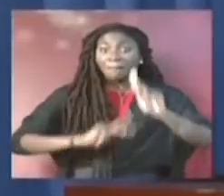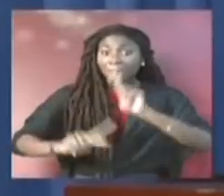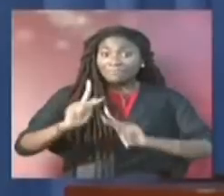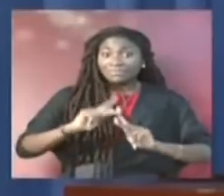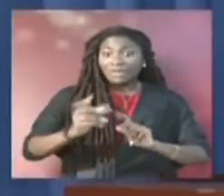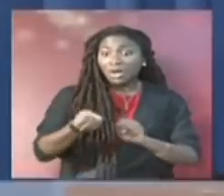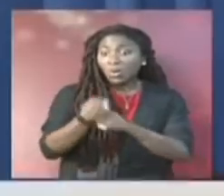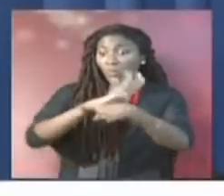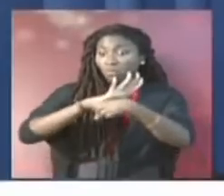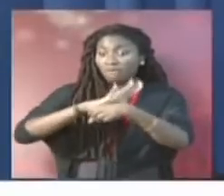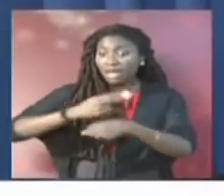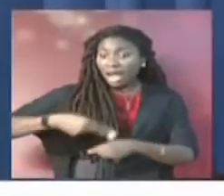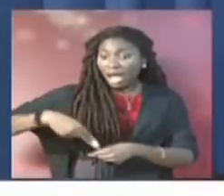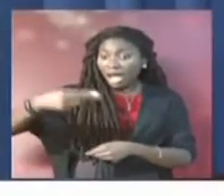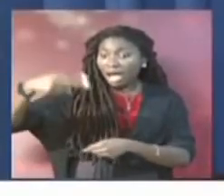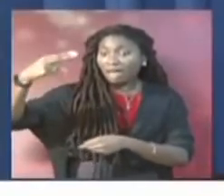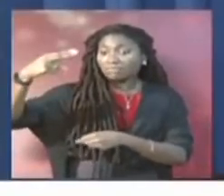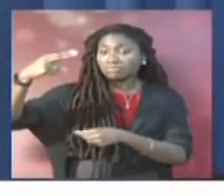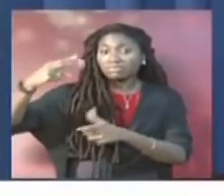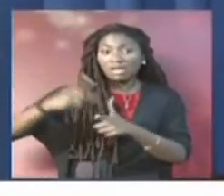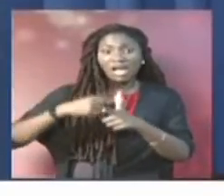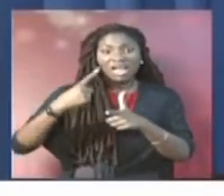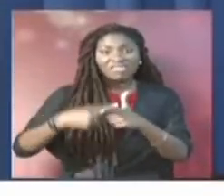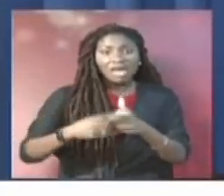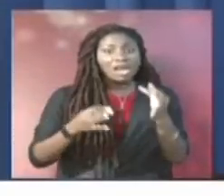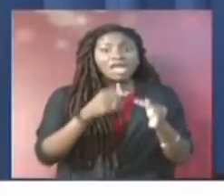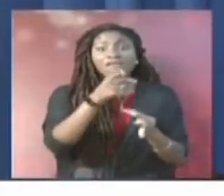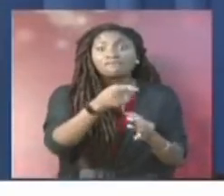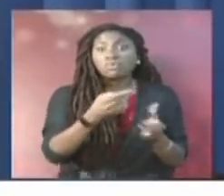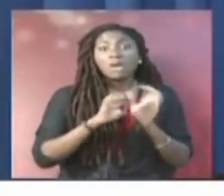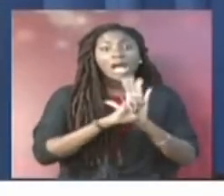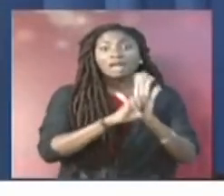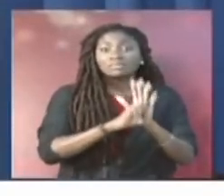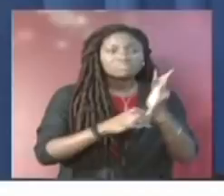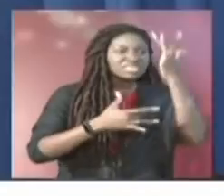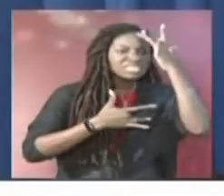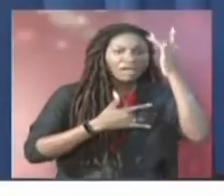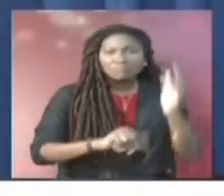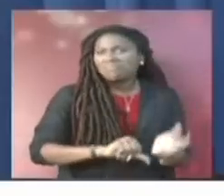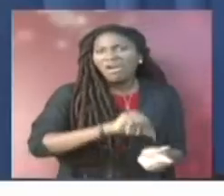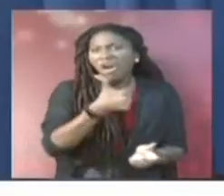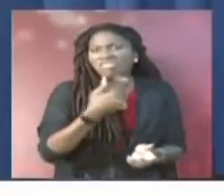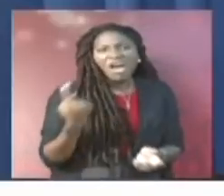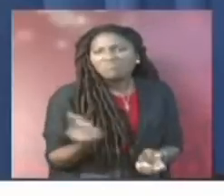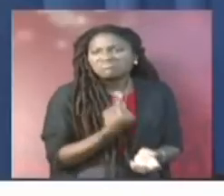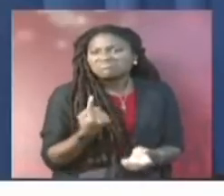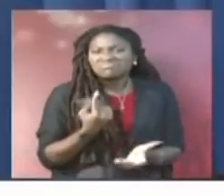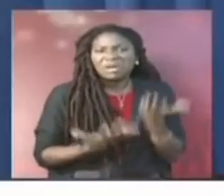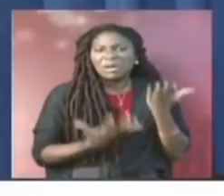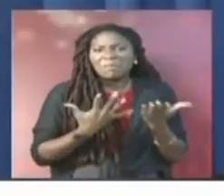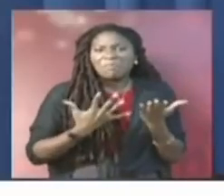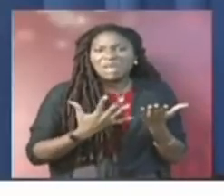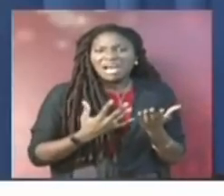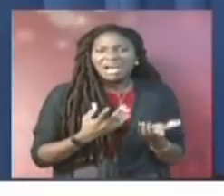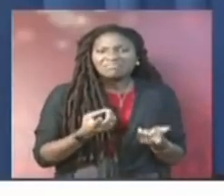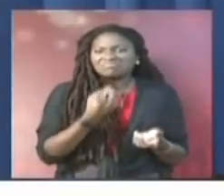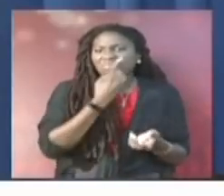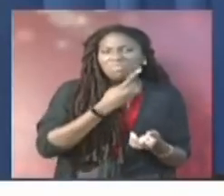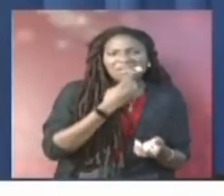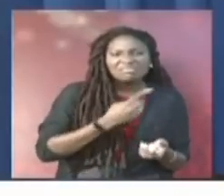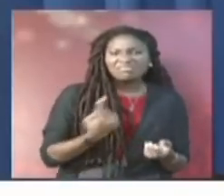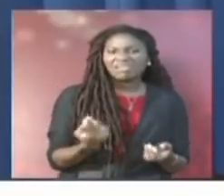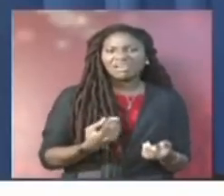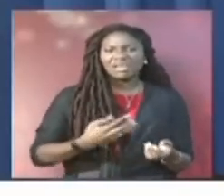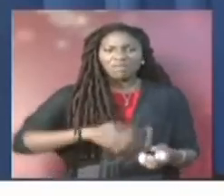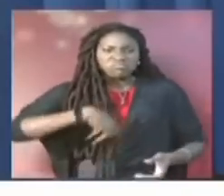other persons who may not be able to get a bed or receive care when they need care in the traditional system, and this is something that we need to pay attention to.